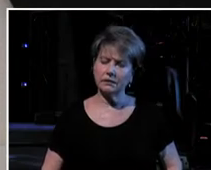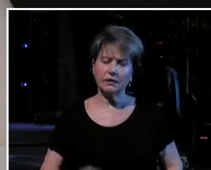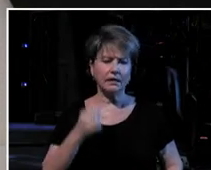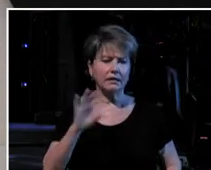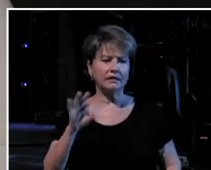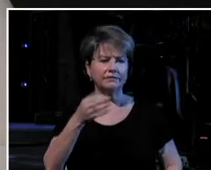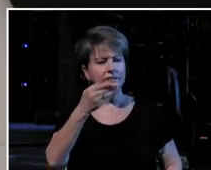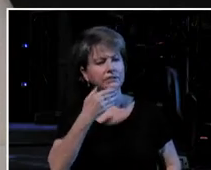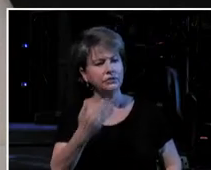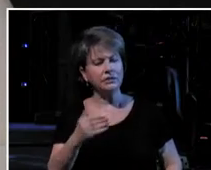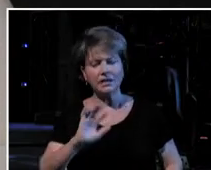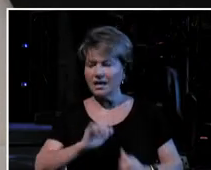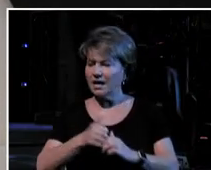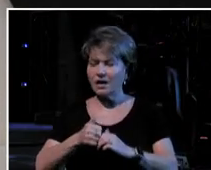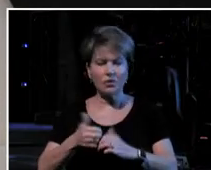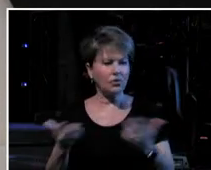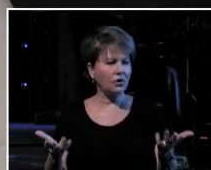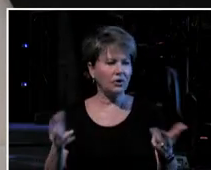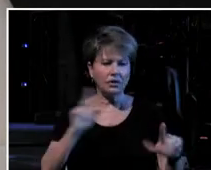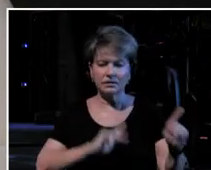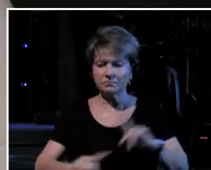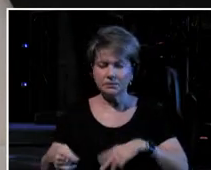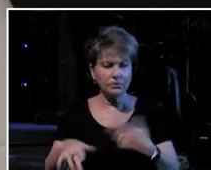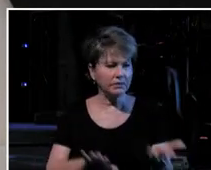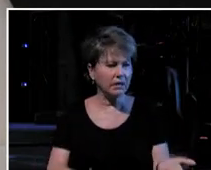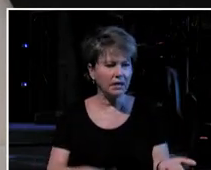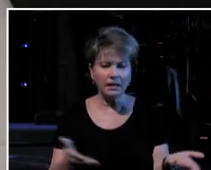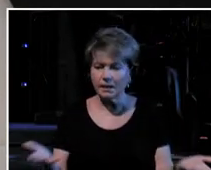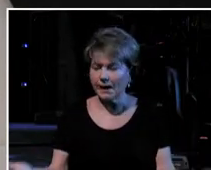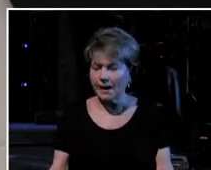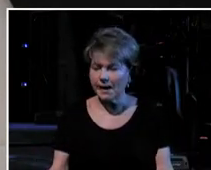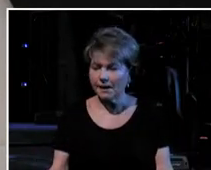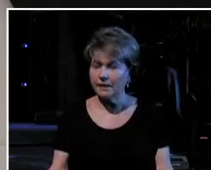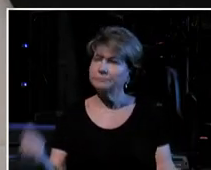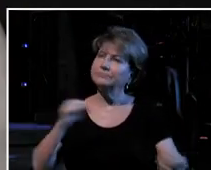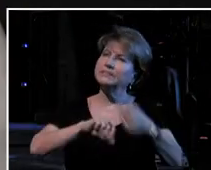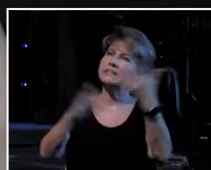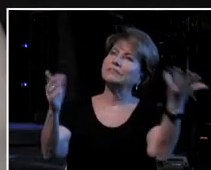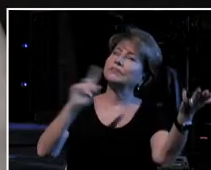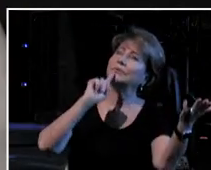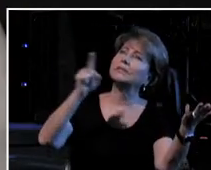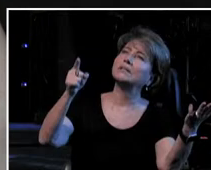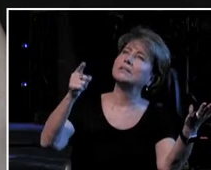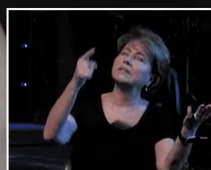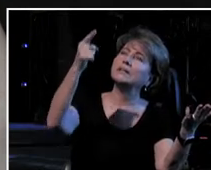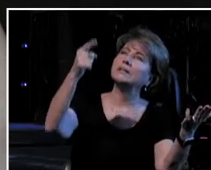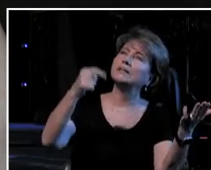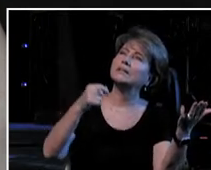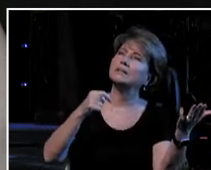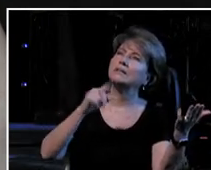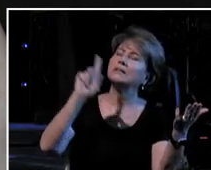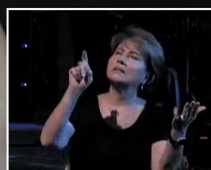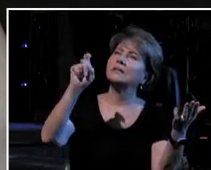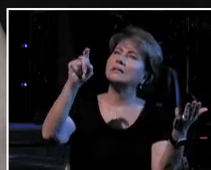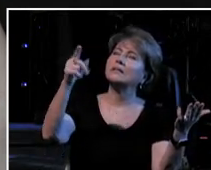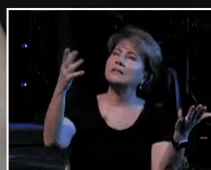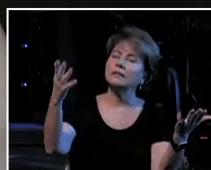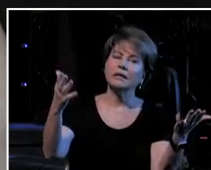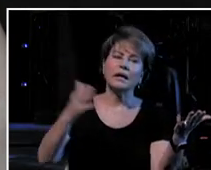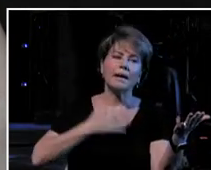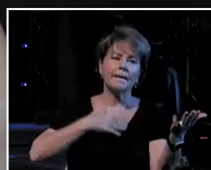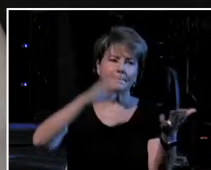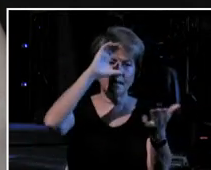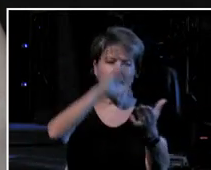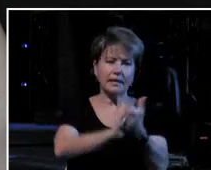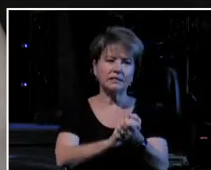good, how? And even things like, is heaven real? With those questions and my husband's guidance, we